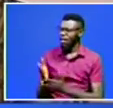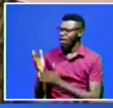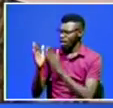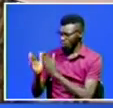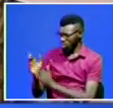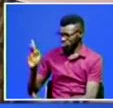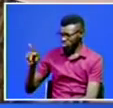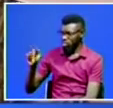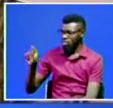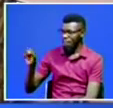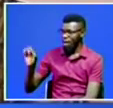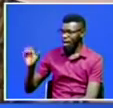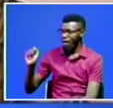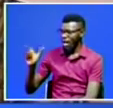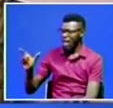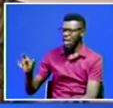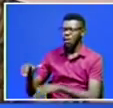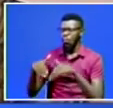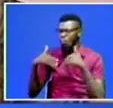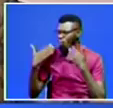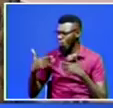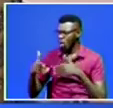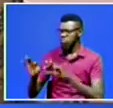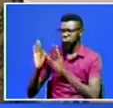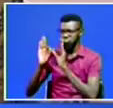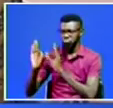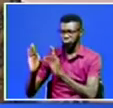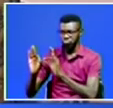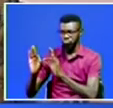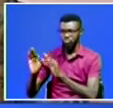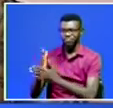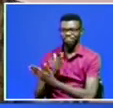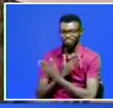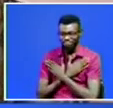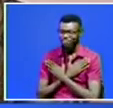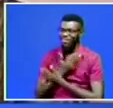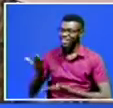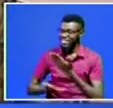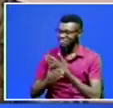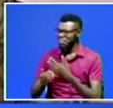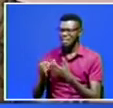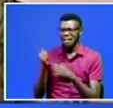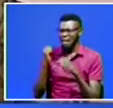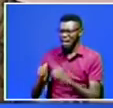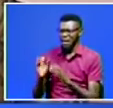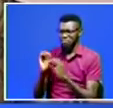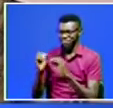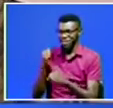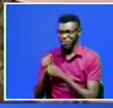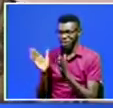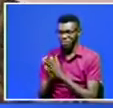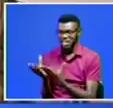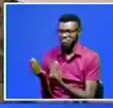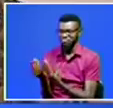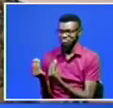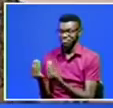amazing. Yeah. He is, you know, a friendly guy. It's not hard to work with him, and